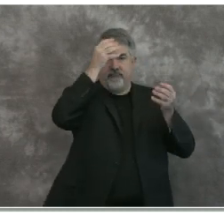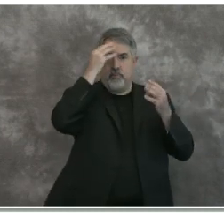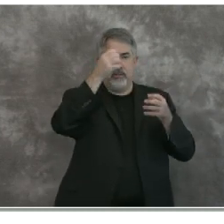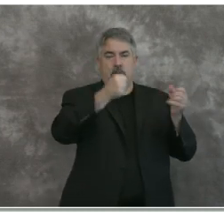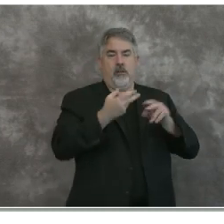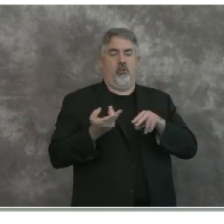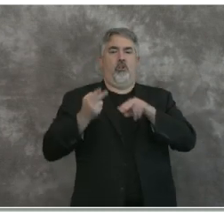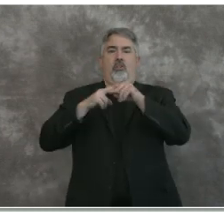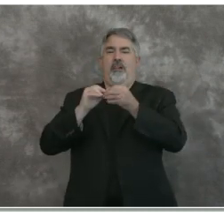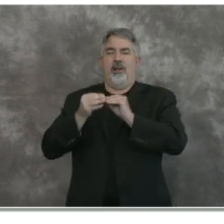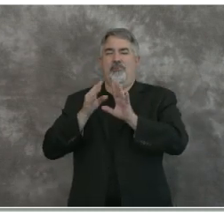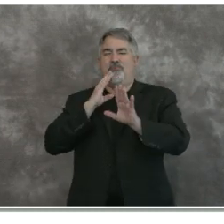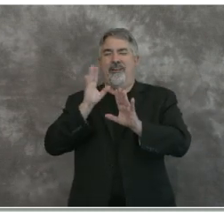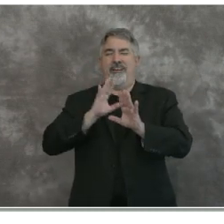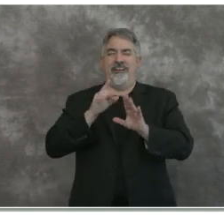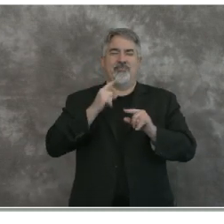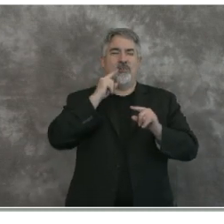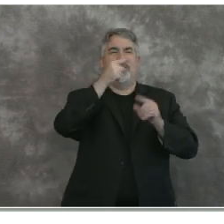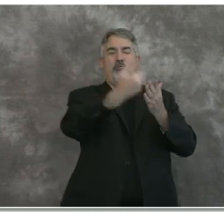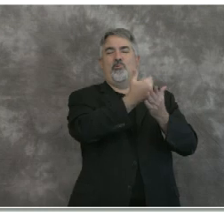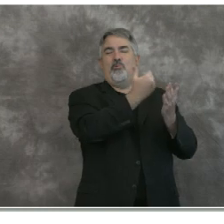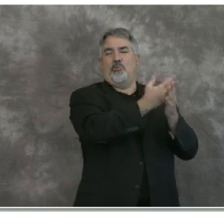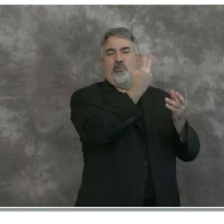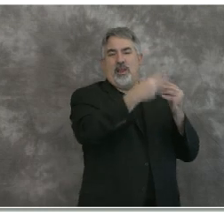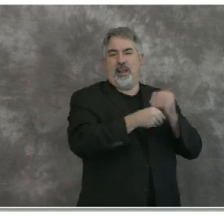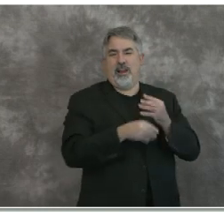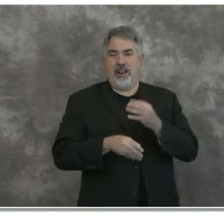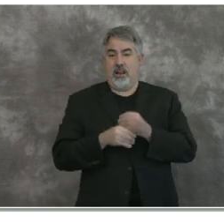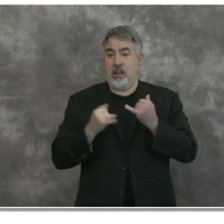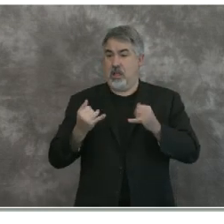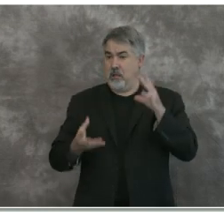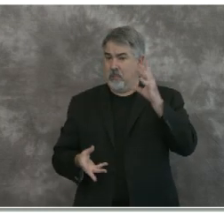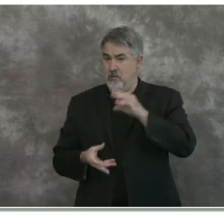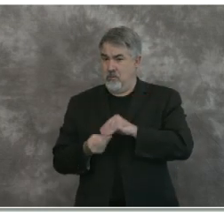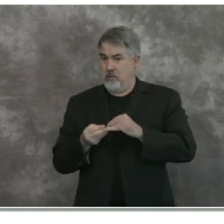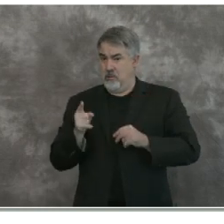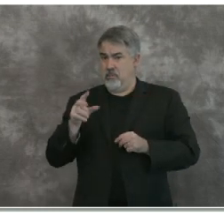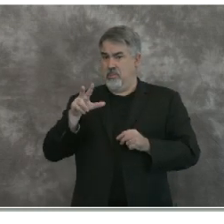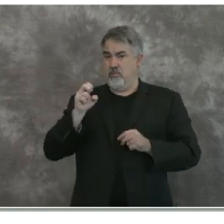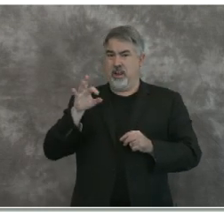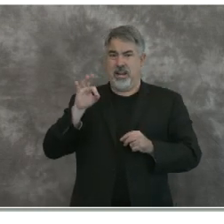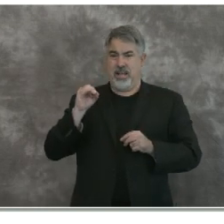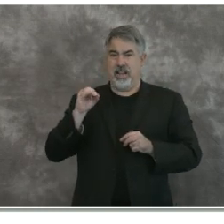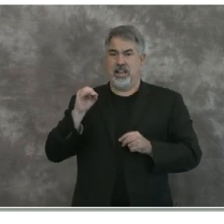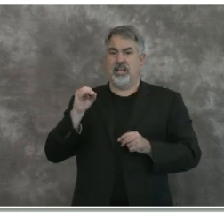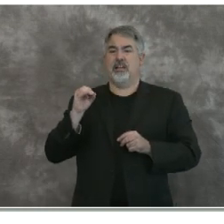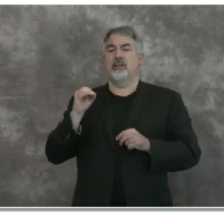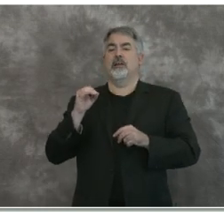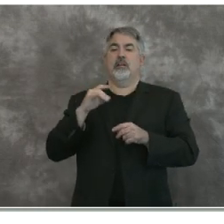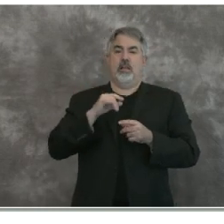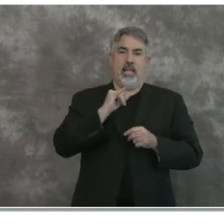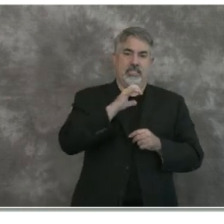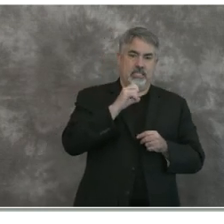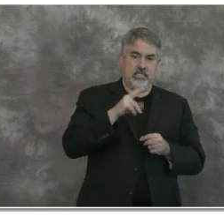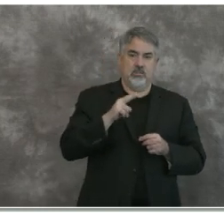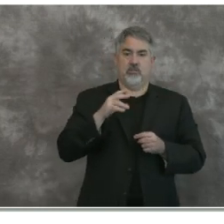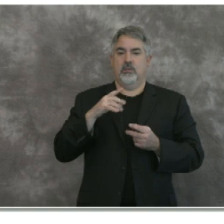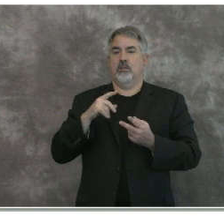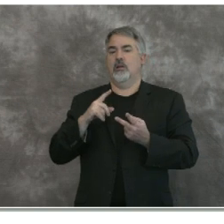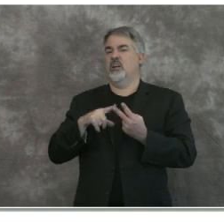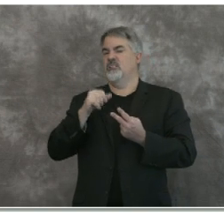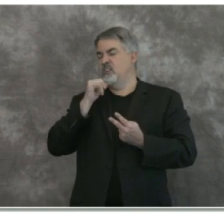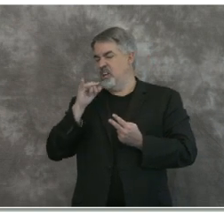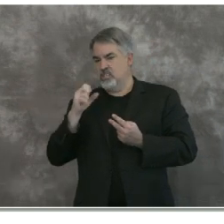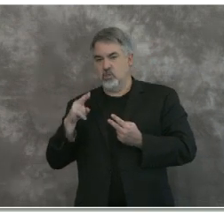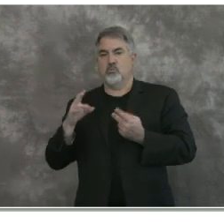Nothing alarming in that. And then the total there at 390. That is both ICUs and non-ICUs that are COVID-related. The next